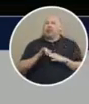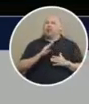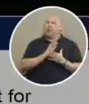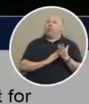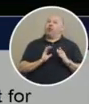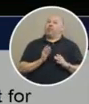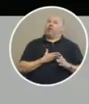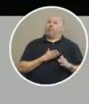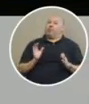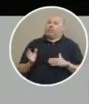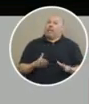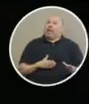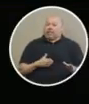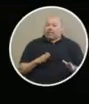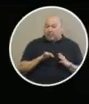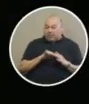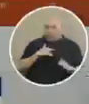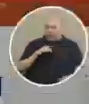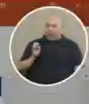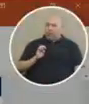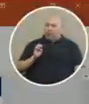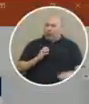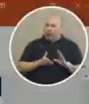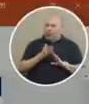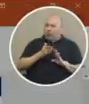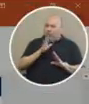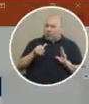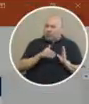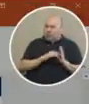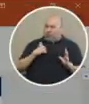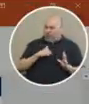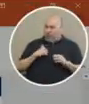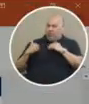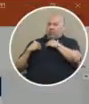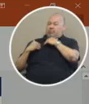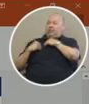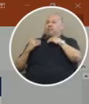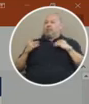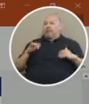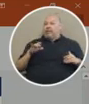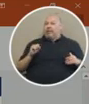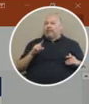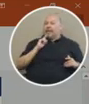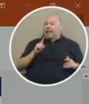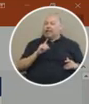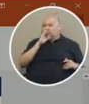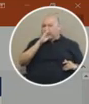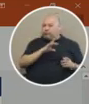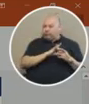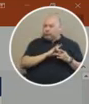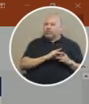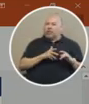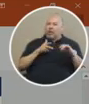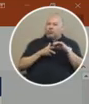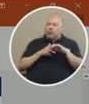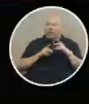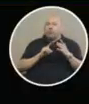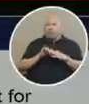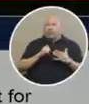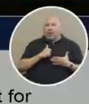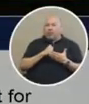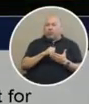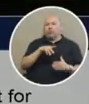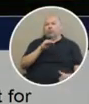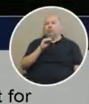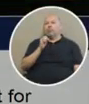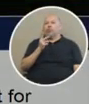this is all part of the planning stage. The Emergency Operations Center areas of responsibility is directly the drive-through slides through Border